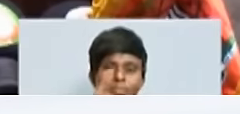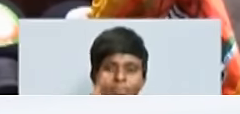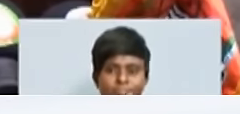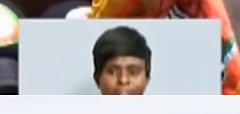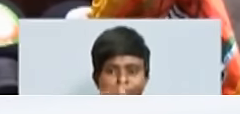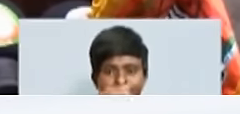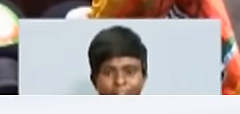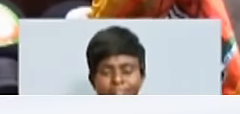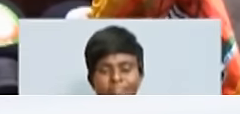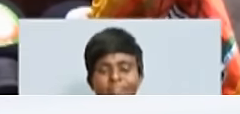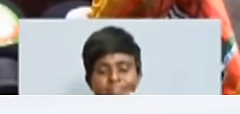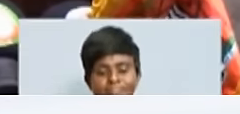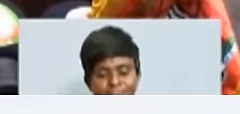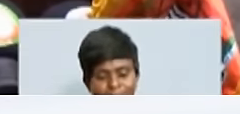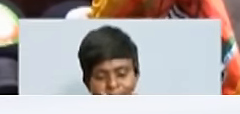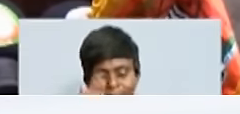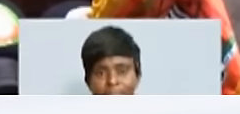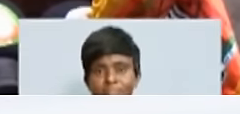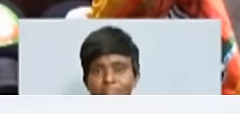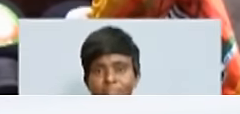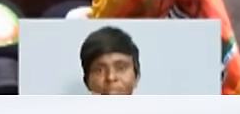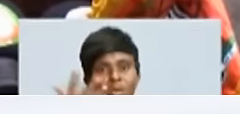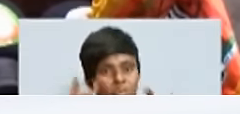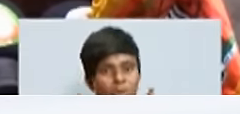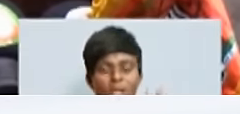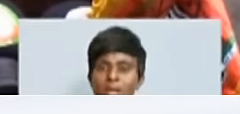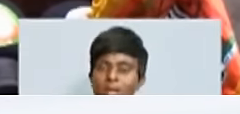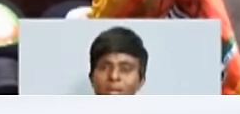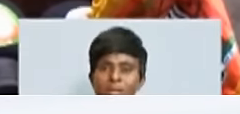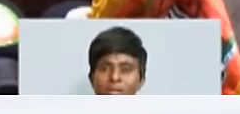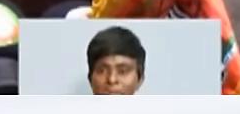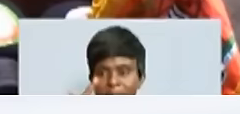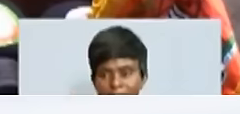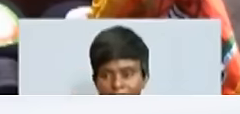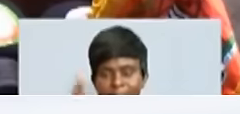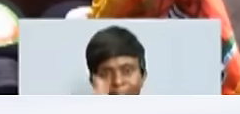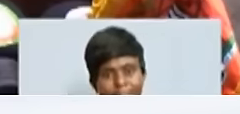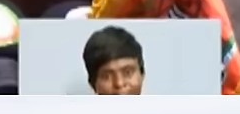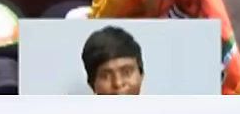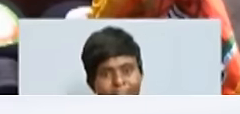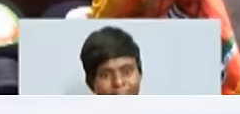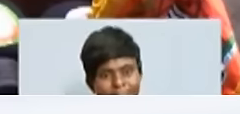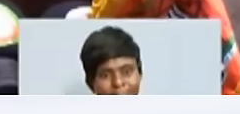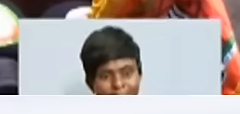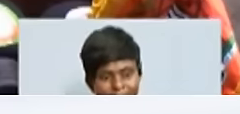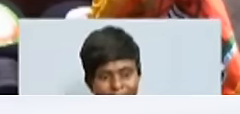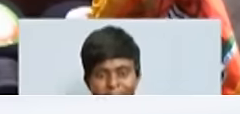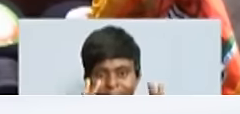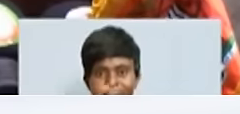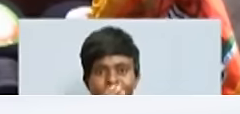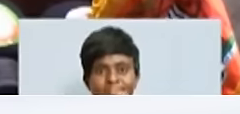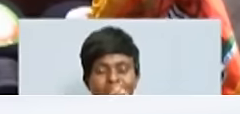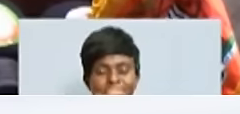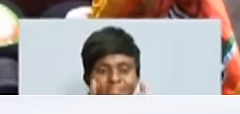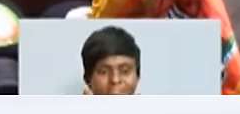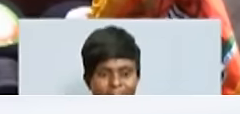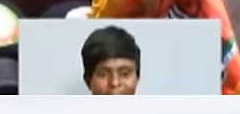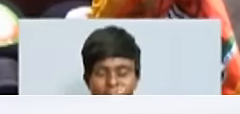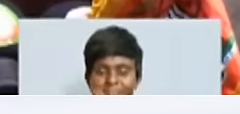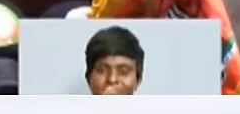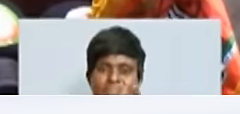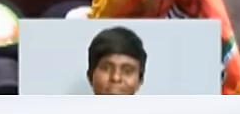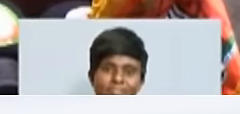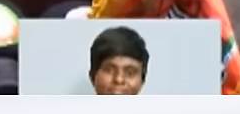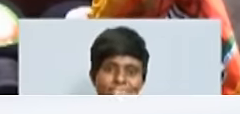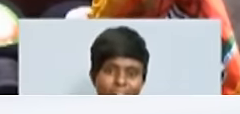get grants should not be wasteful. They must utilize effectively these grants